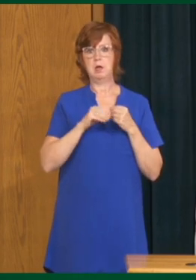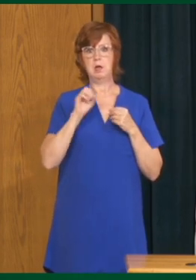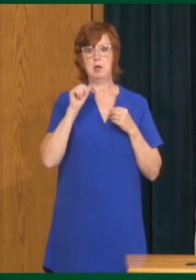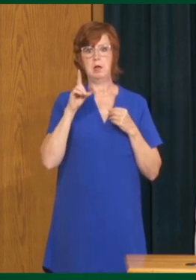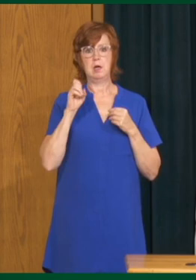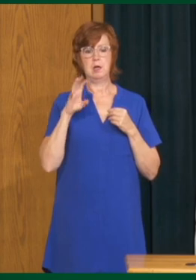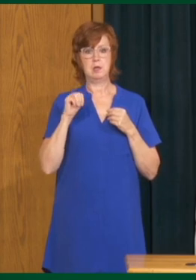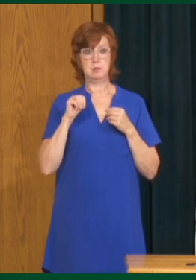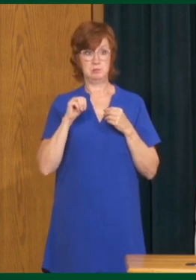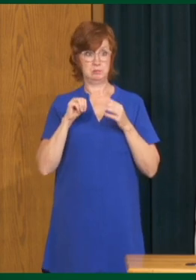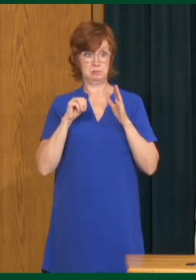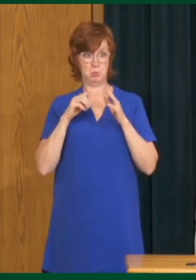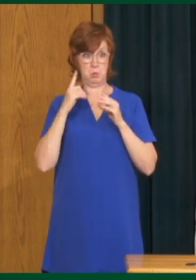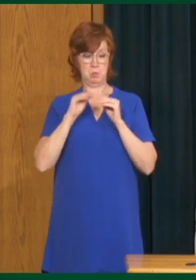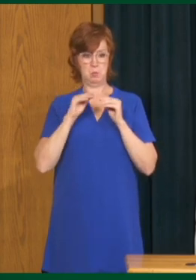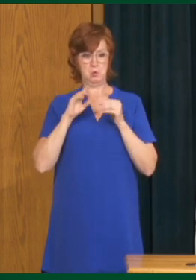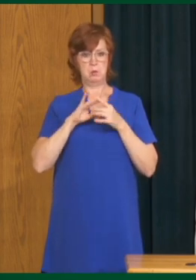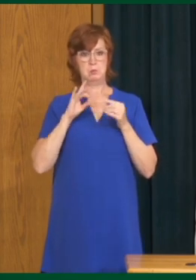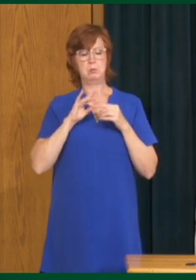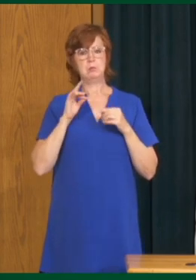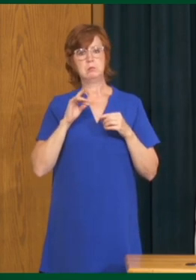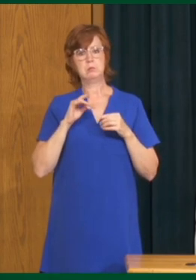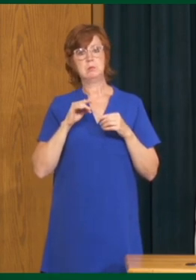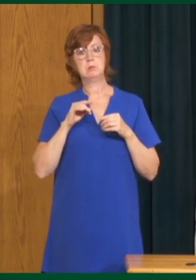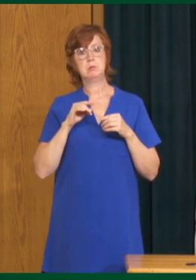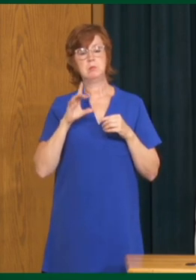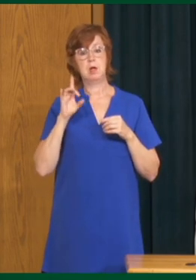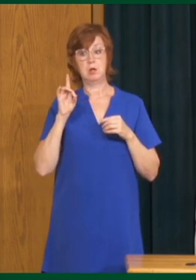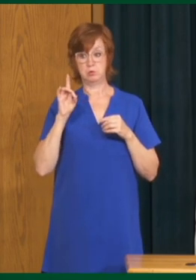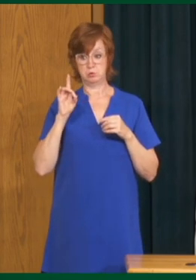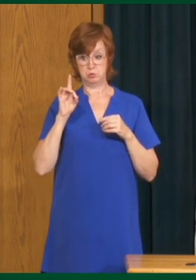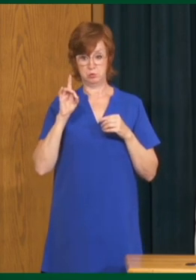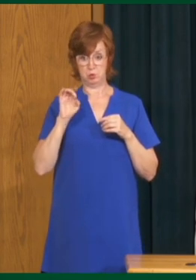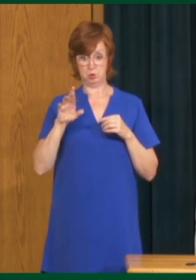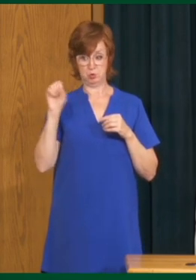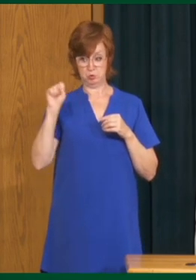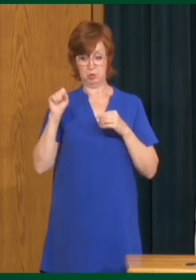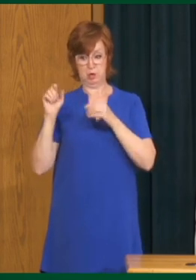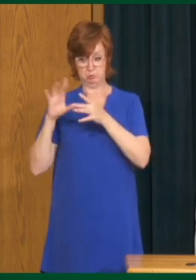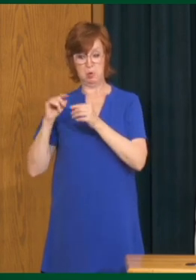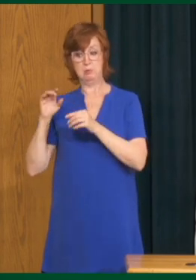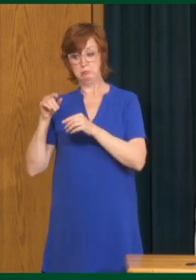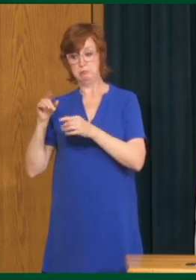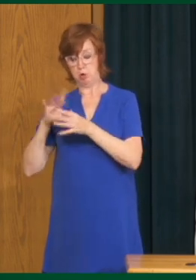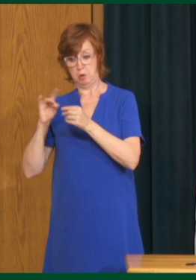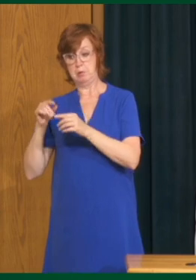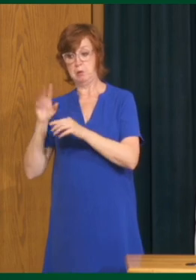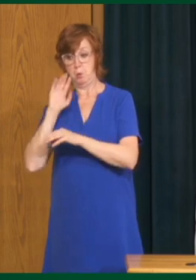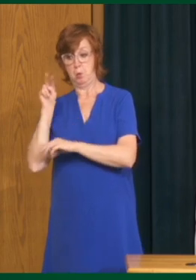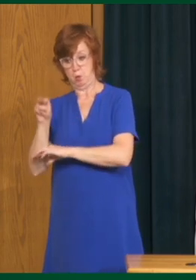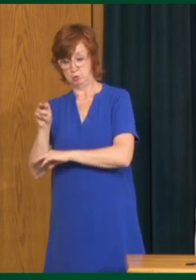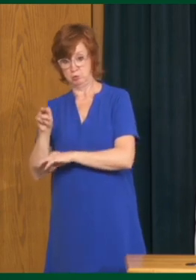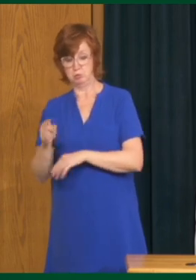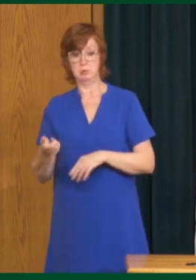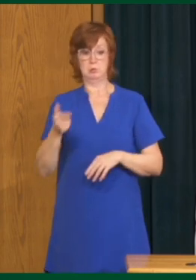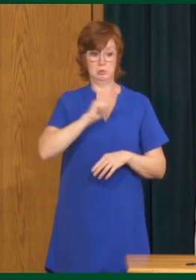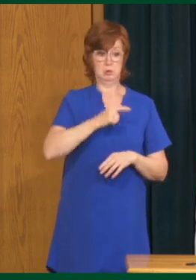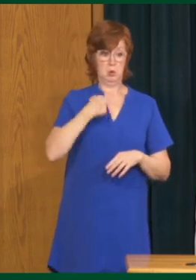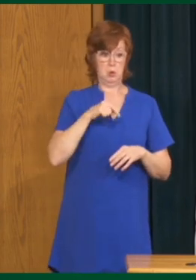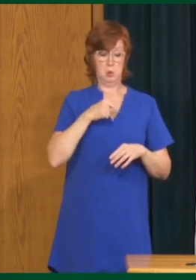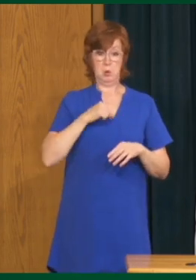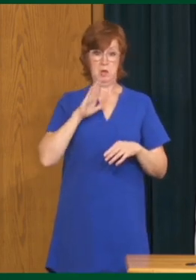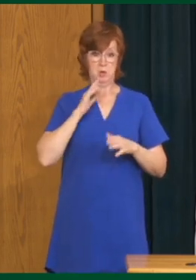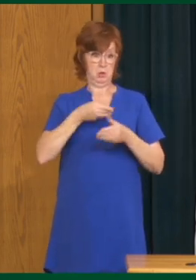as Dr. Shahab had said, we're going to monitor it, and while we wouldn't rule out enforcement, certainly that's not our preferred method. We've